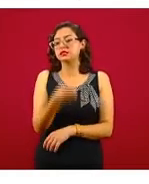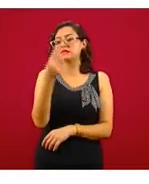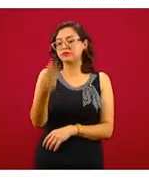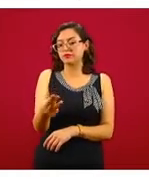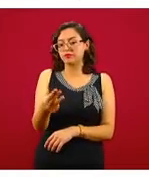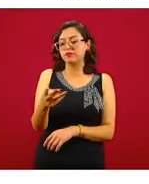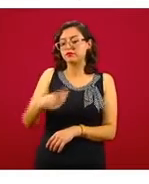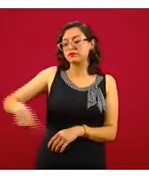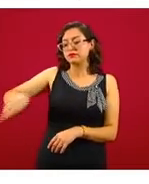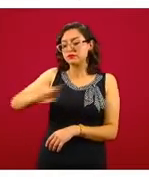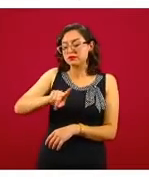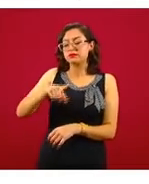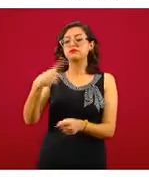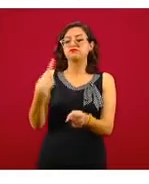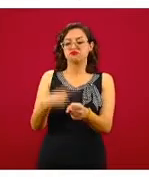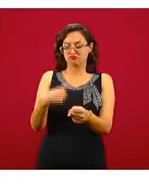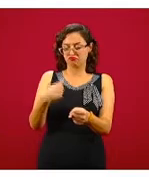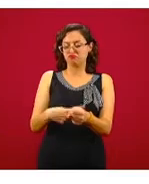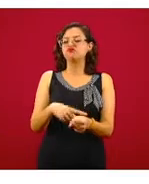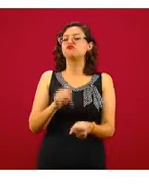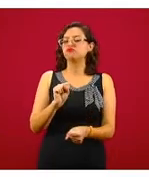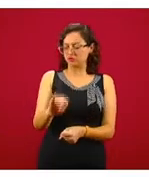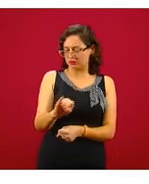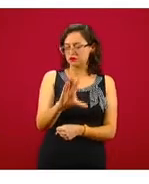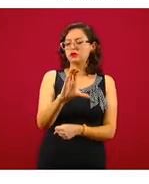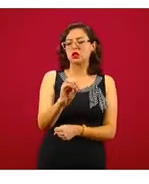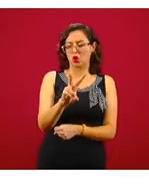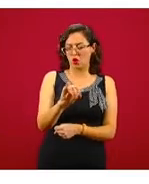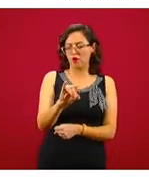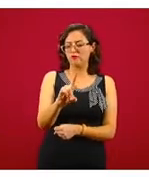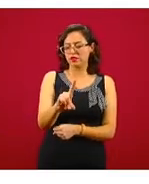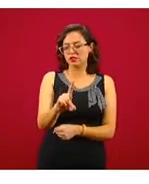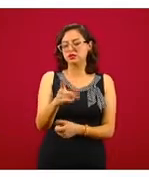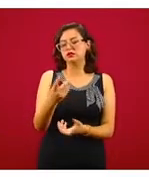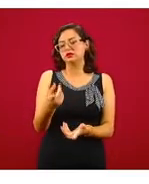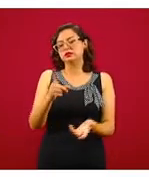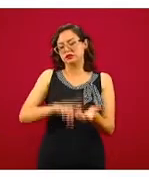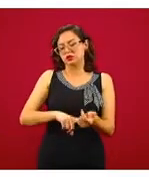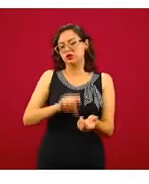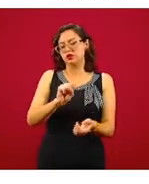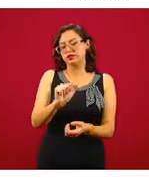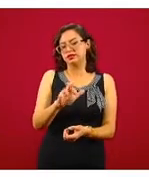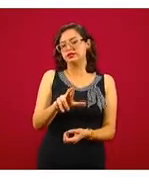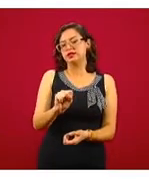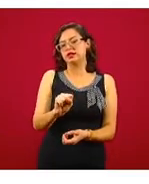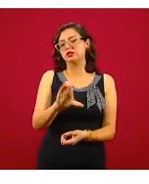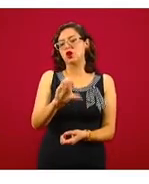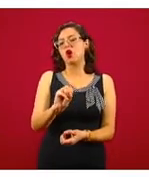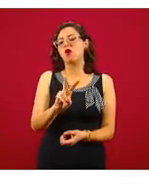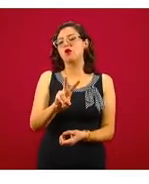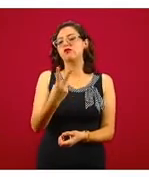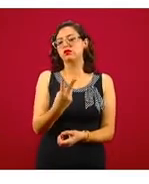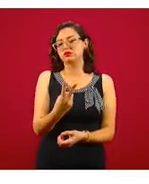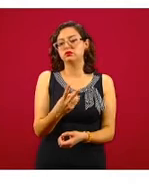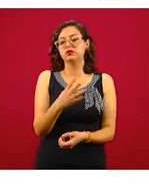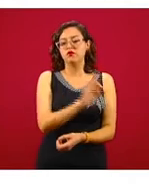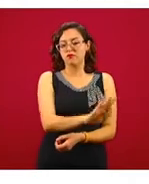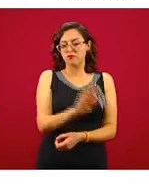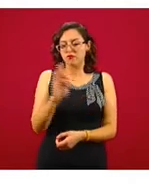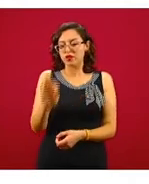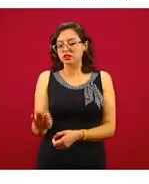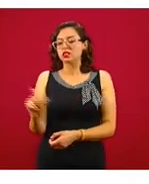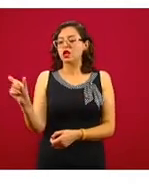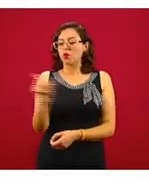3,573 fatalities so far that have been confirmed to be caused by some sort